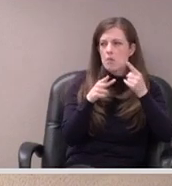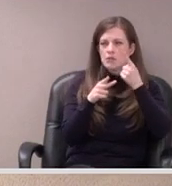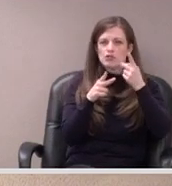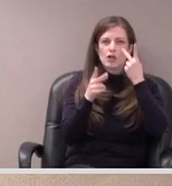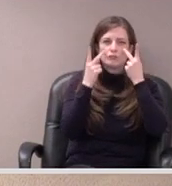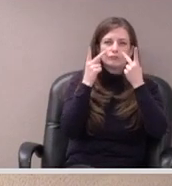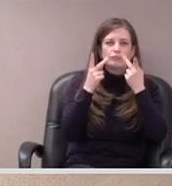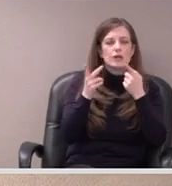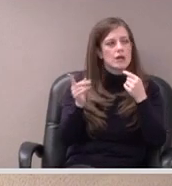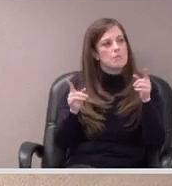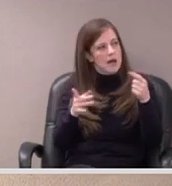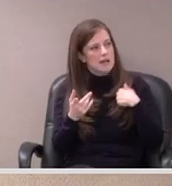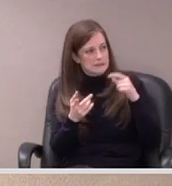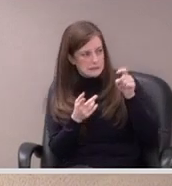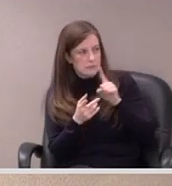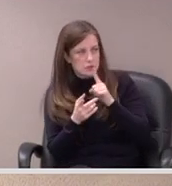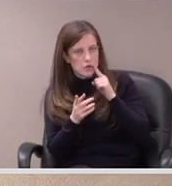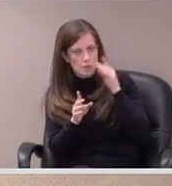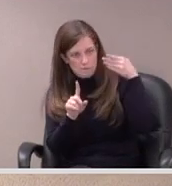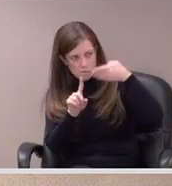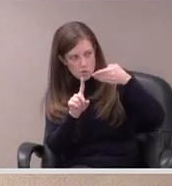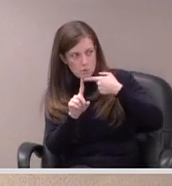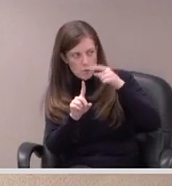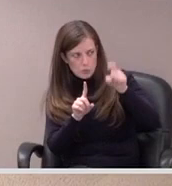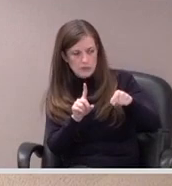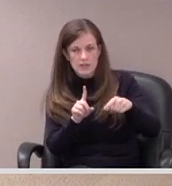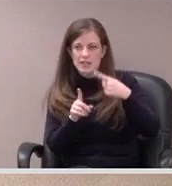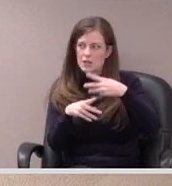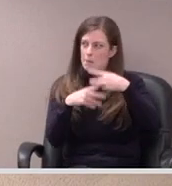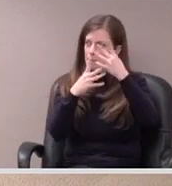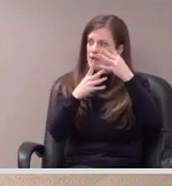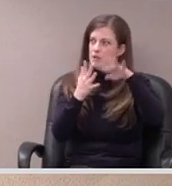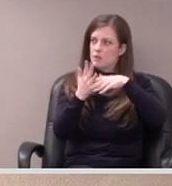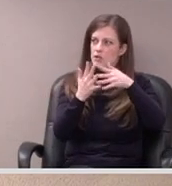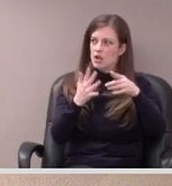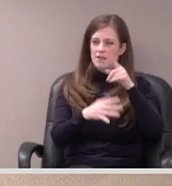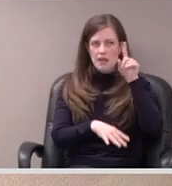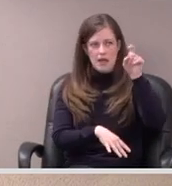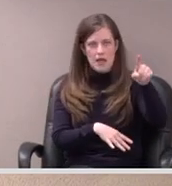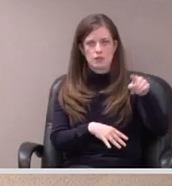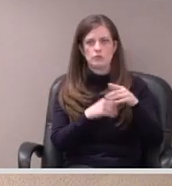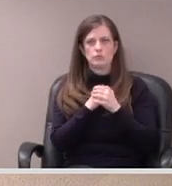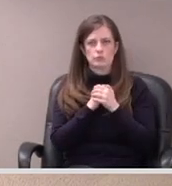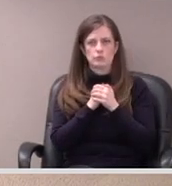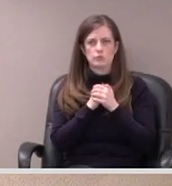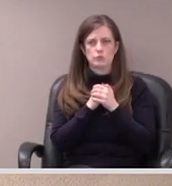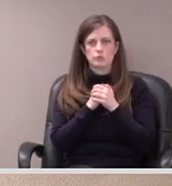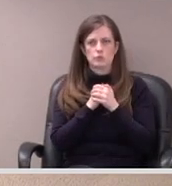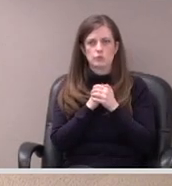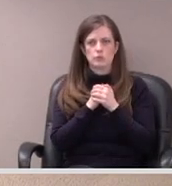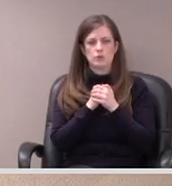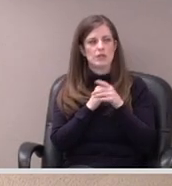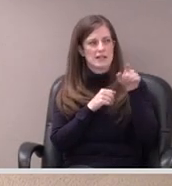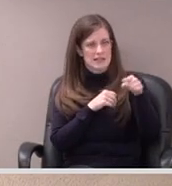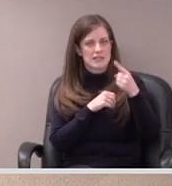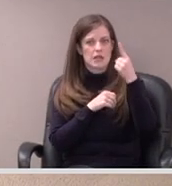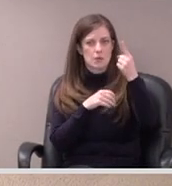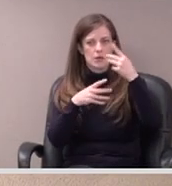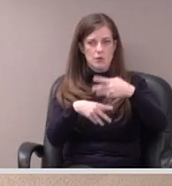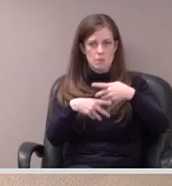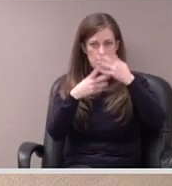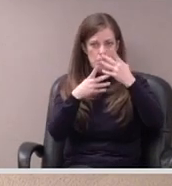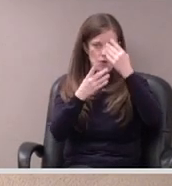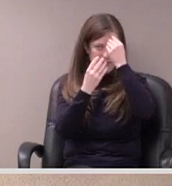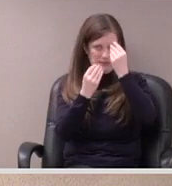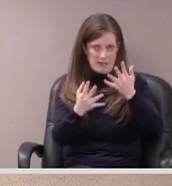we are looking at what we need to look at. Sure. Ms. Gilpin, can you bring up the chart that I asked you to pull up? This is the chart that you pulled together of